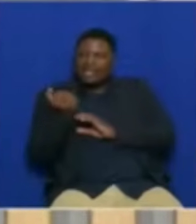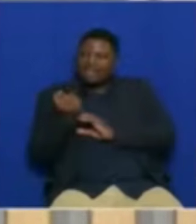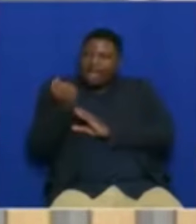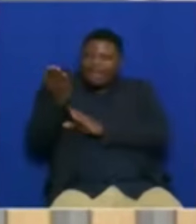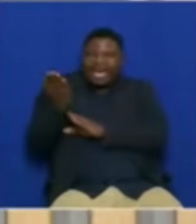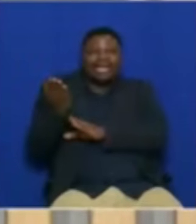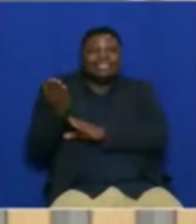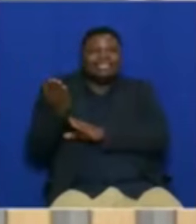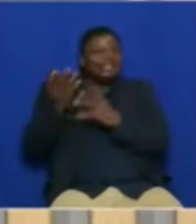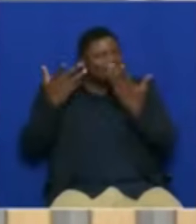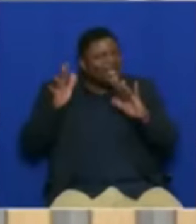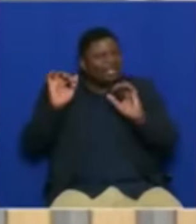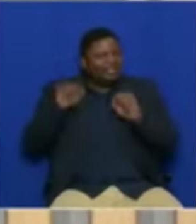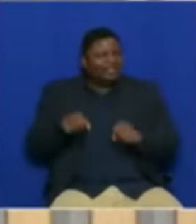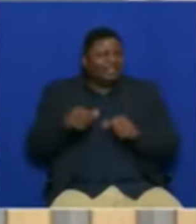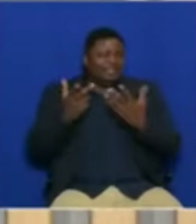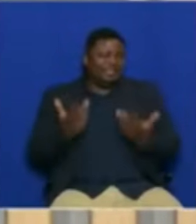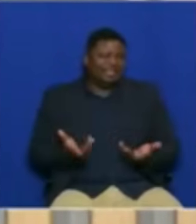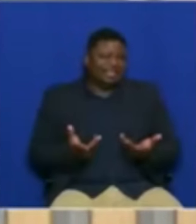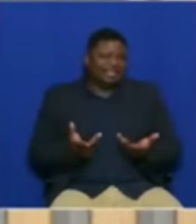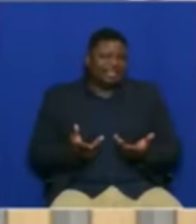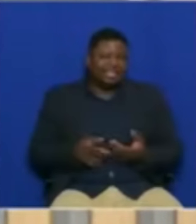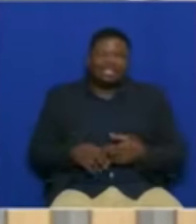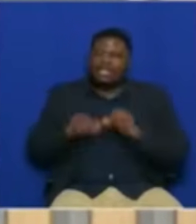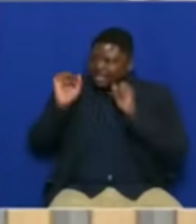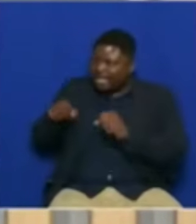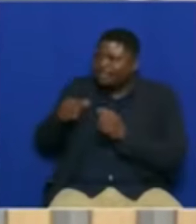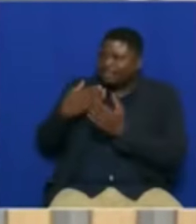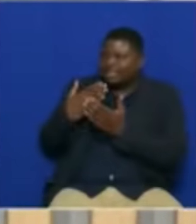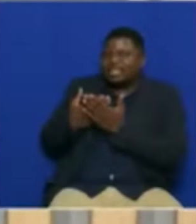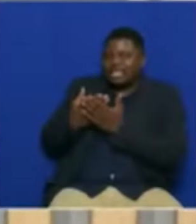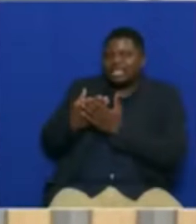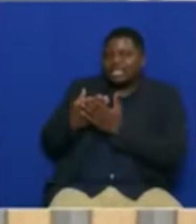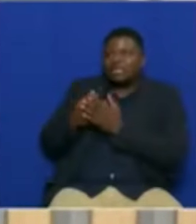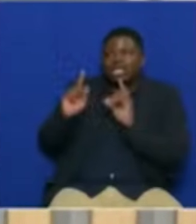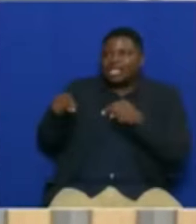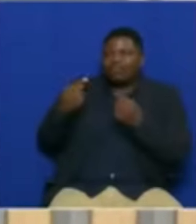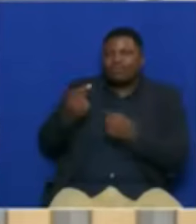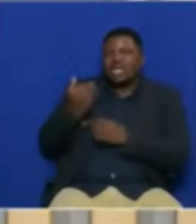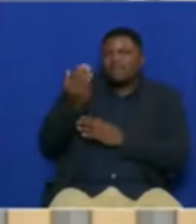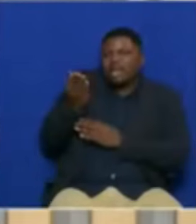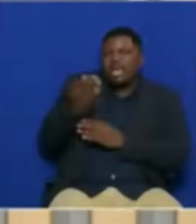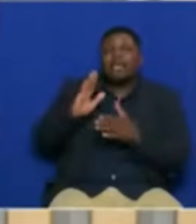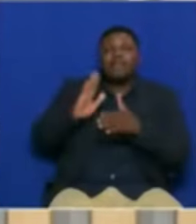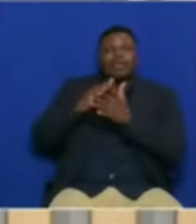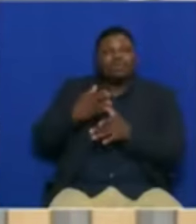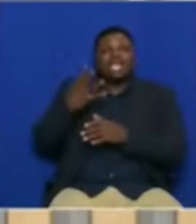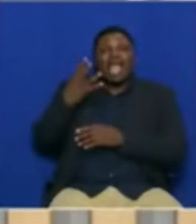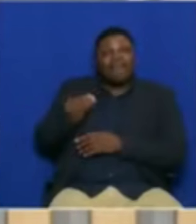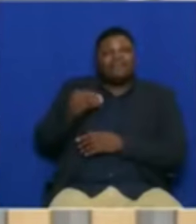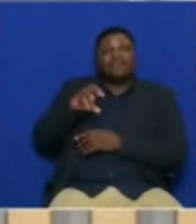that's valid. You couldn't apply because she doesn't have a force number, right? So what